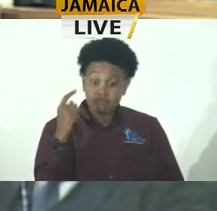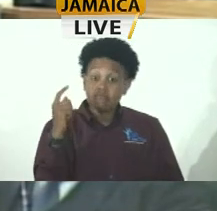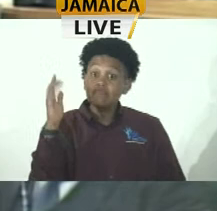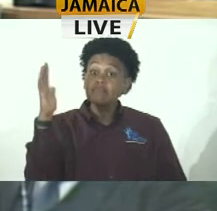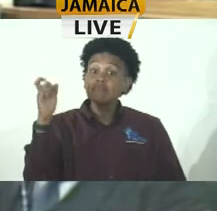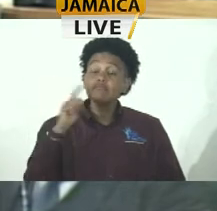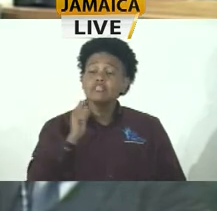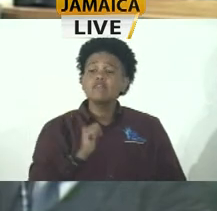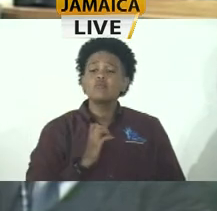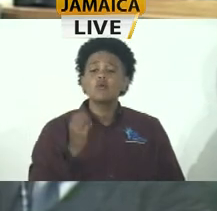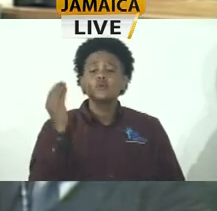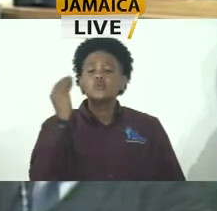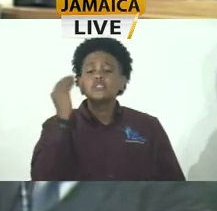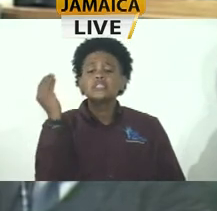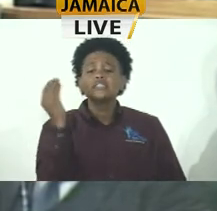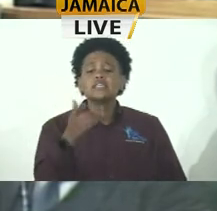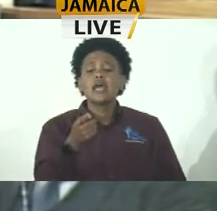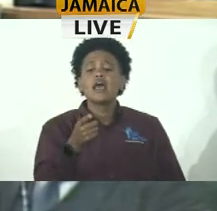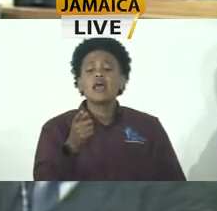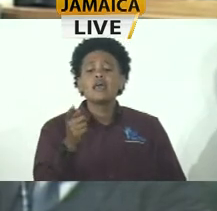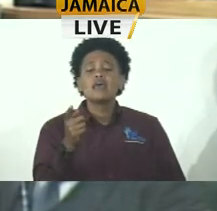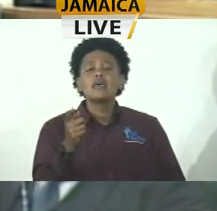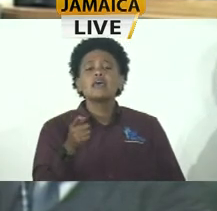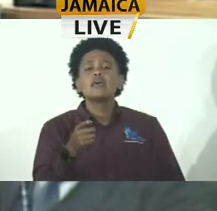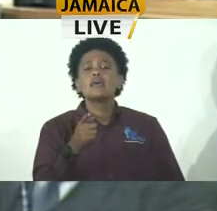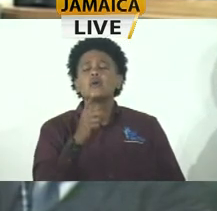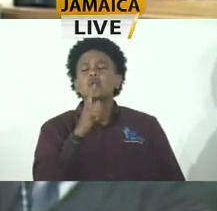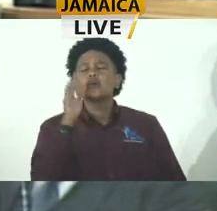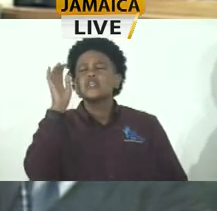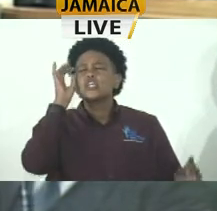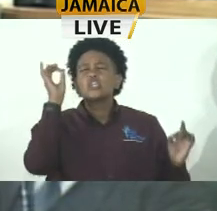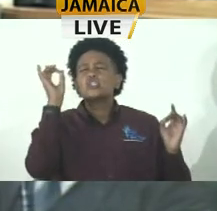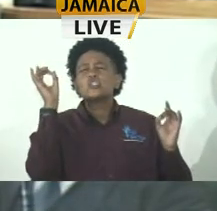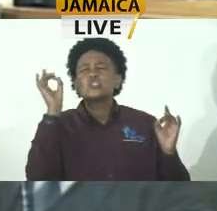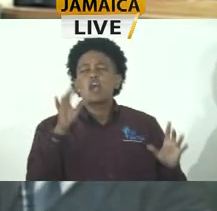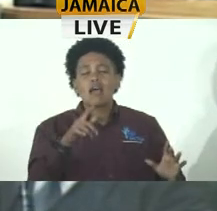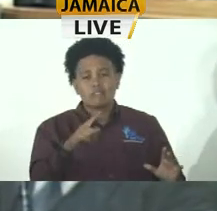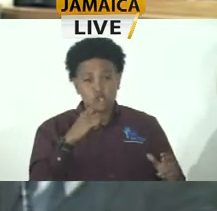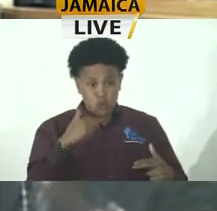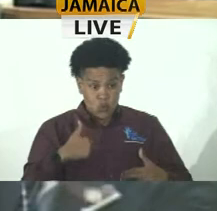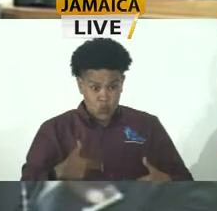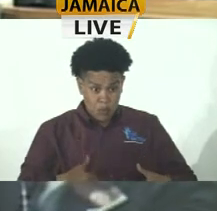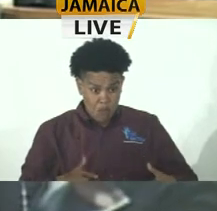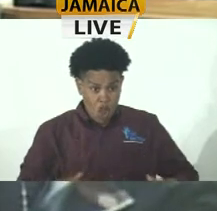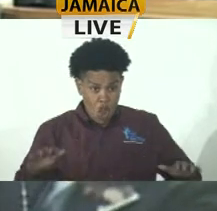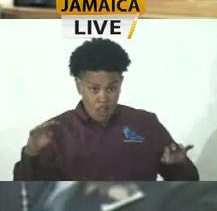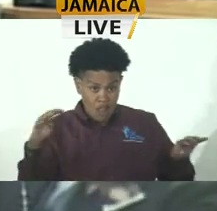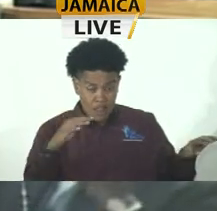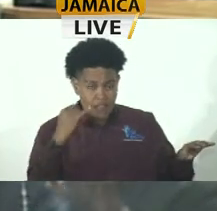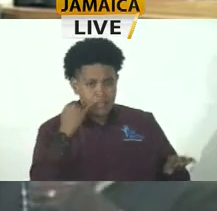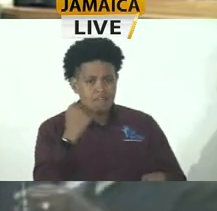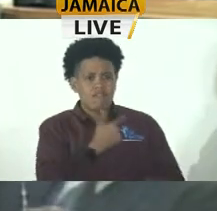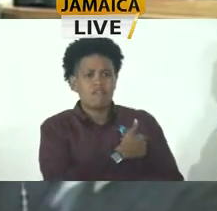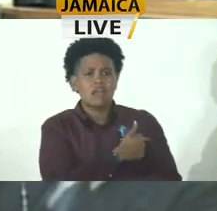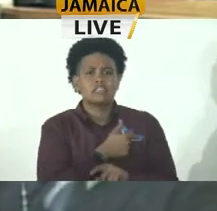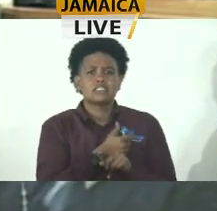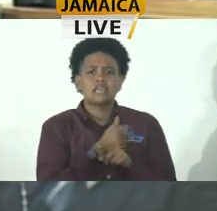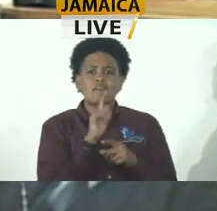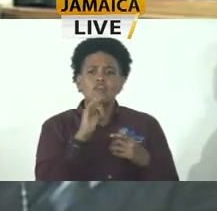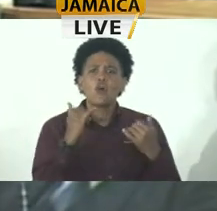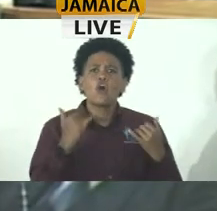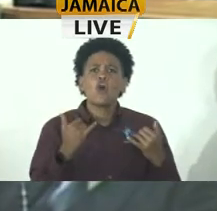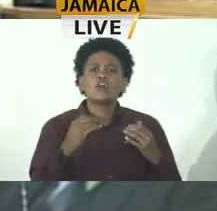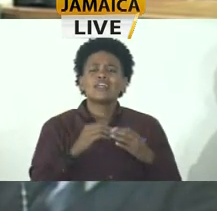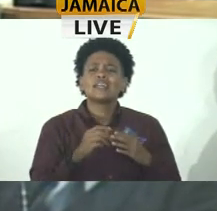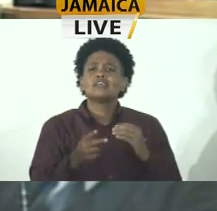i wish to say that it would be the greatest travesty to humankind if vaccines that are currently in